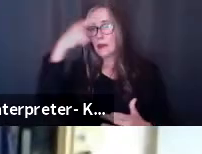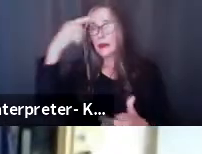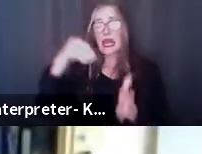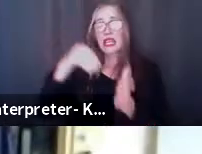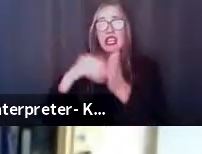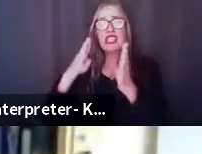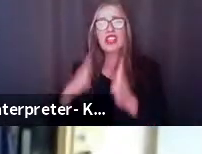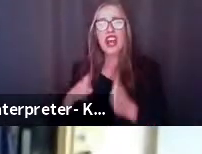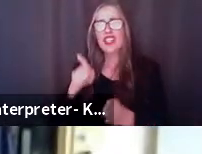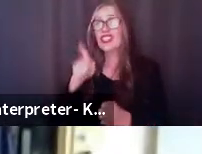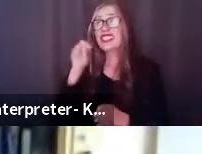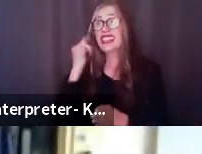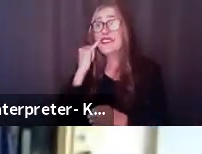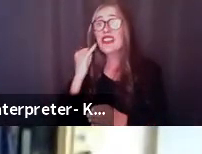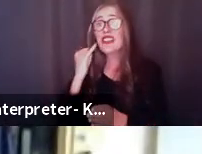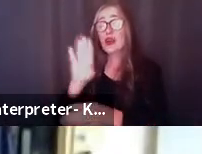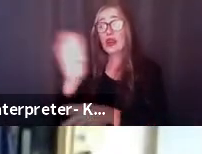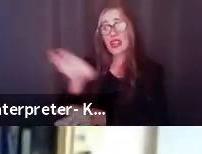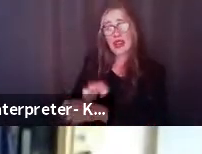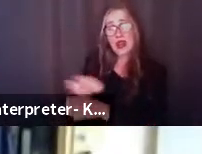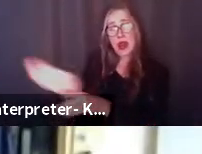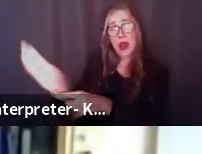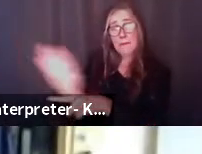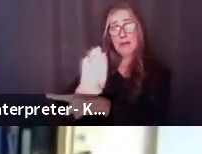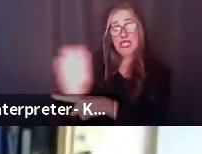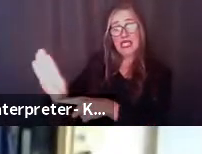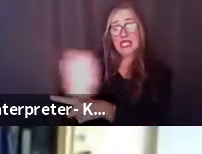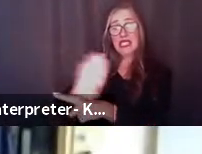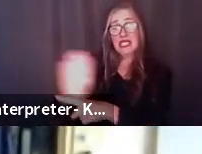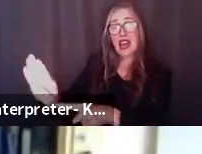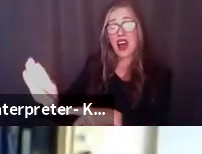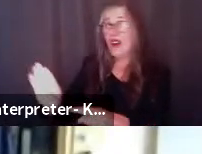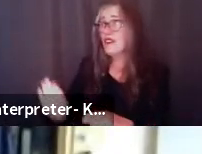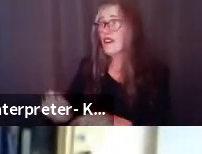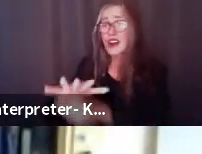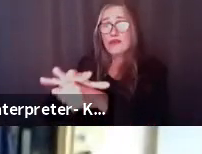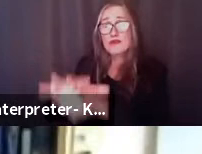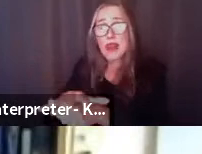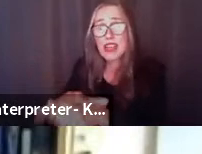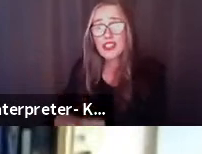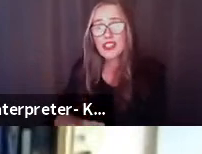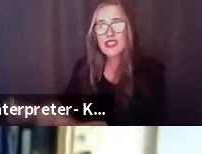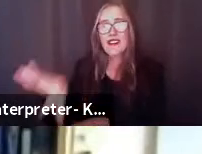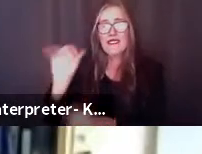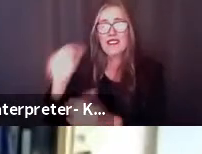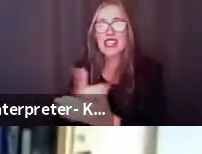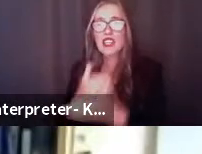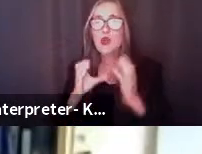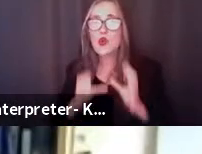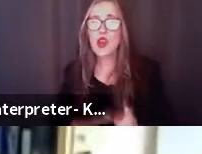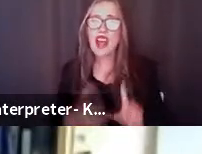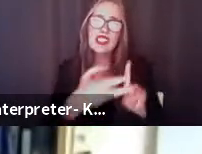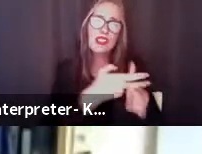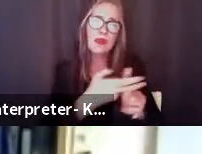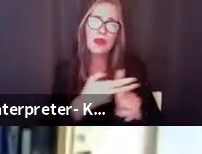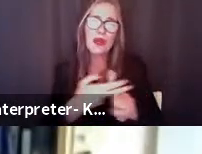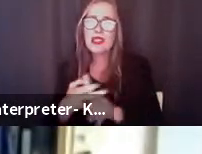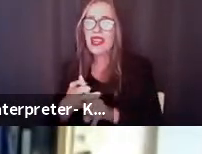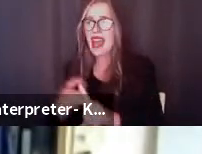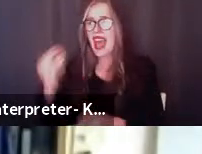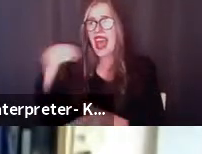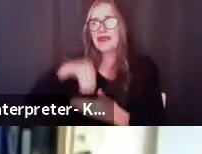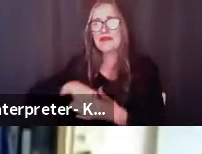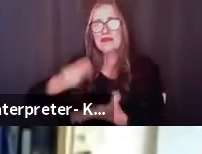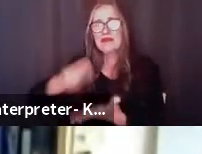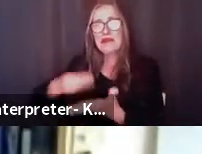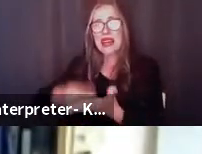fertility sector with all its typical business pressures of finding new customers and boosting bottom lines it's just all